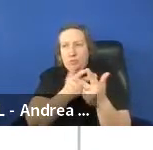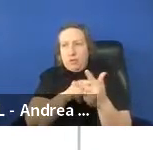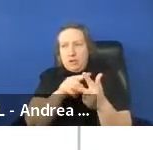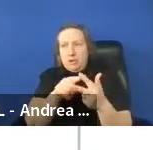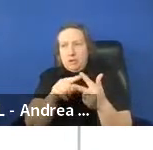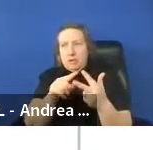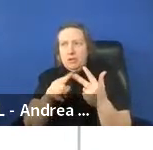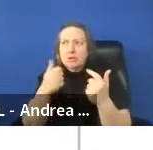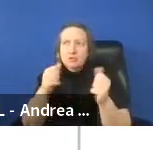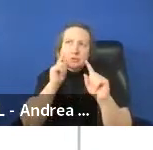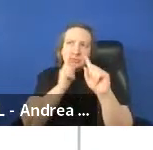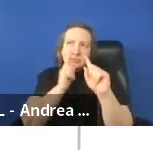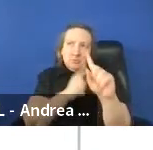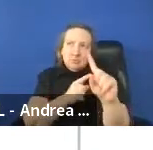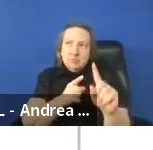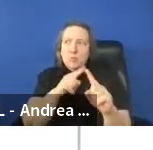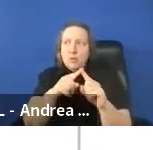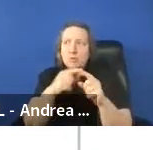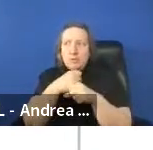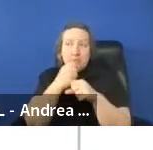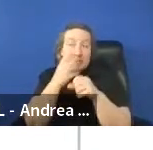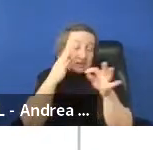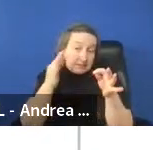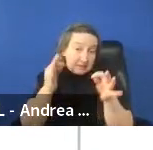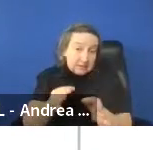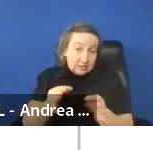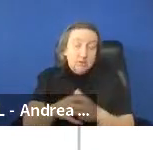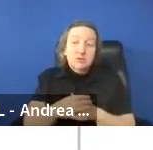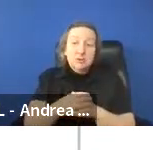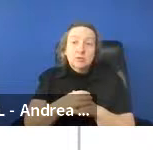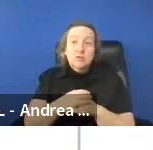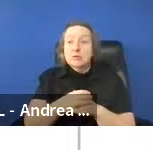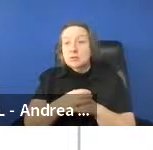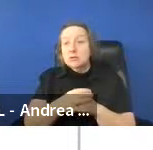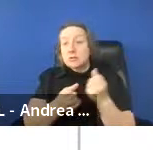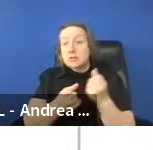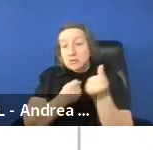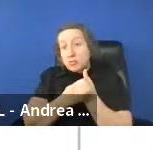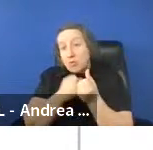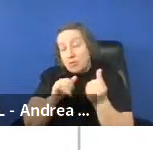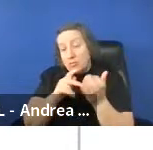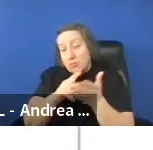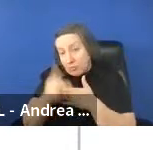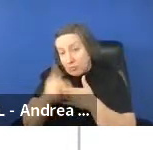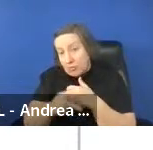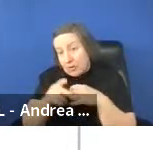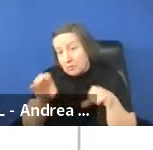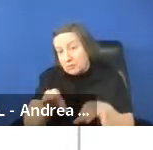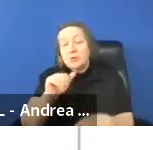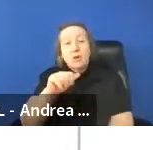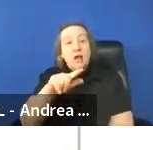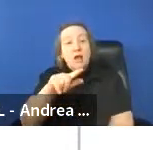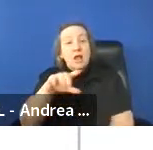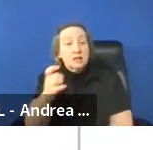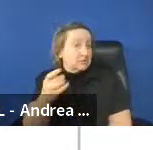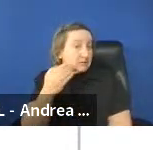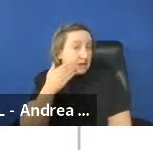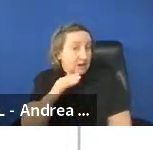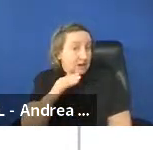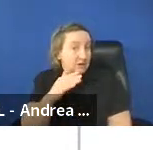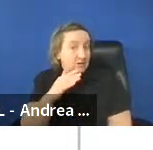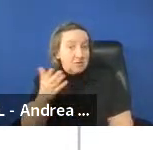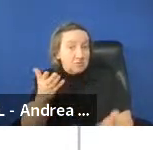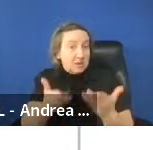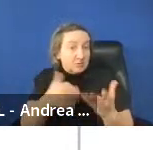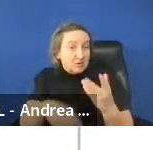drive as we get to a decision, and we're in support of the program in doing so. Alex, I think you can maybe provide